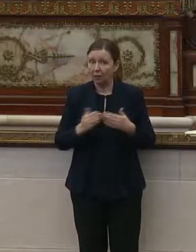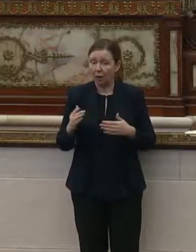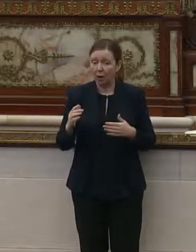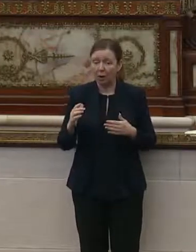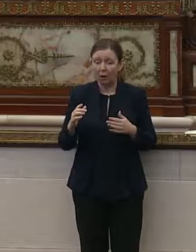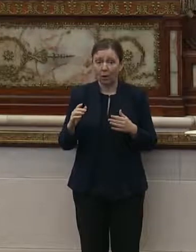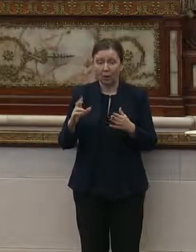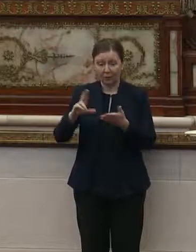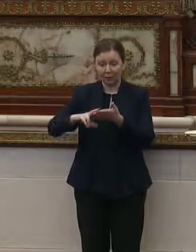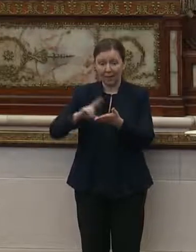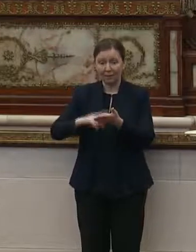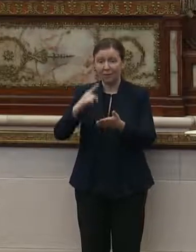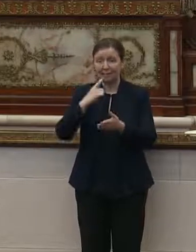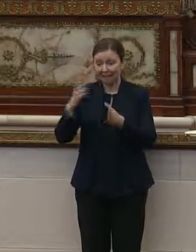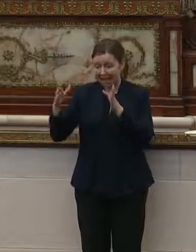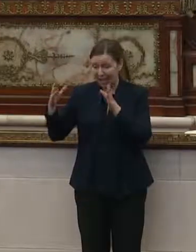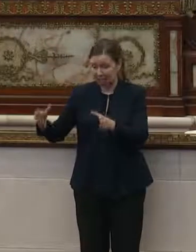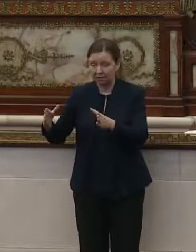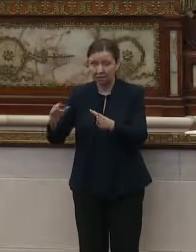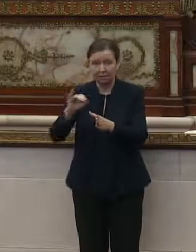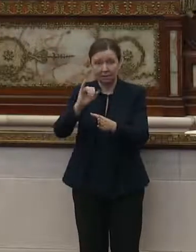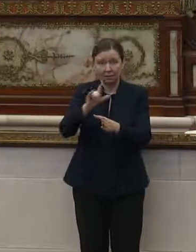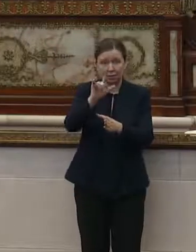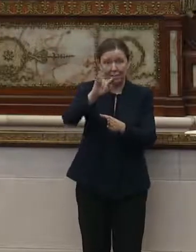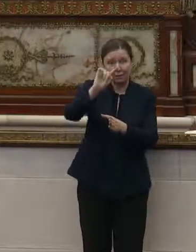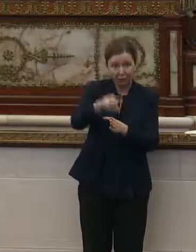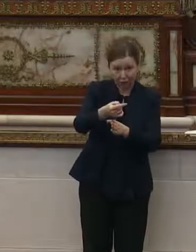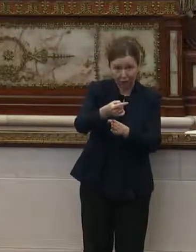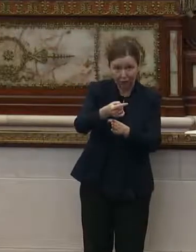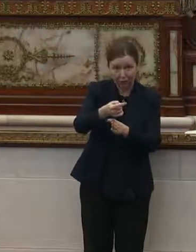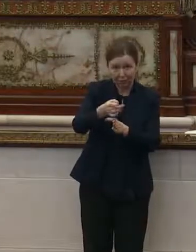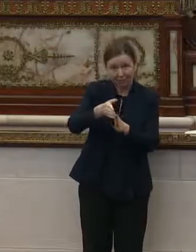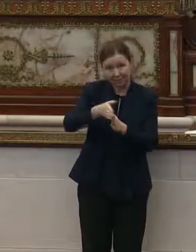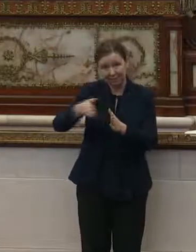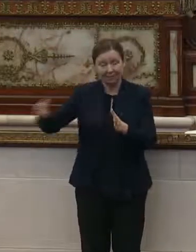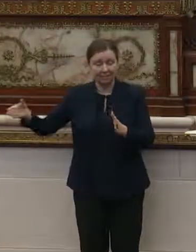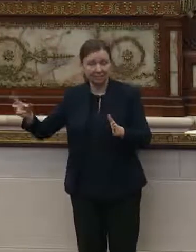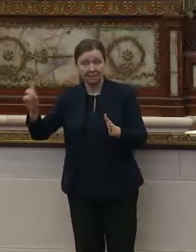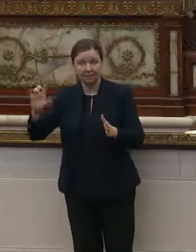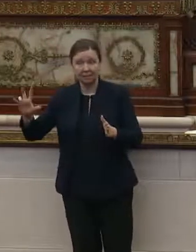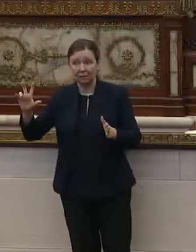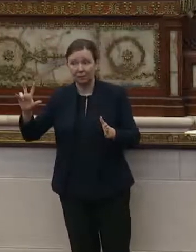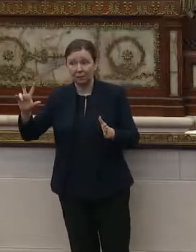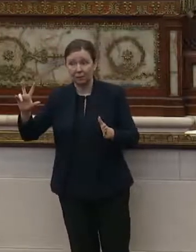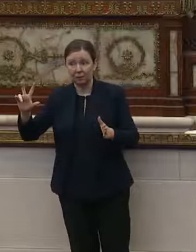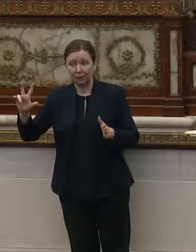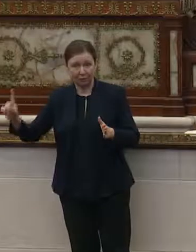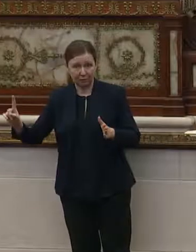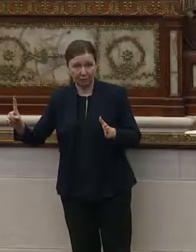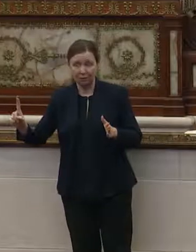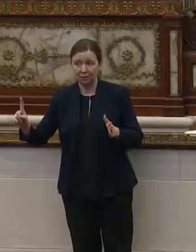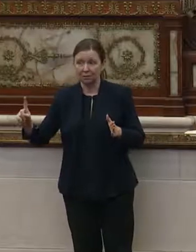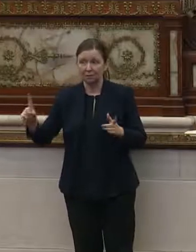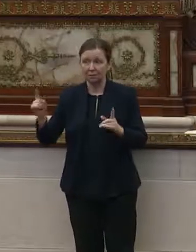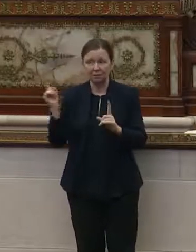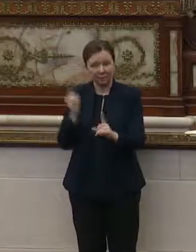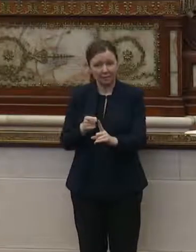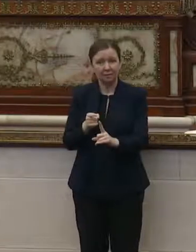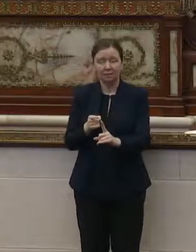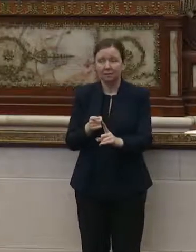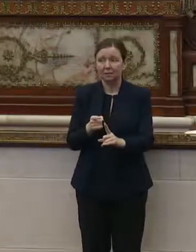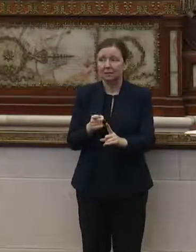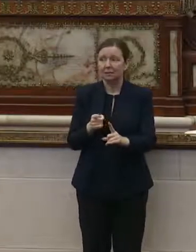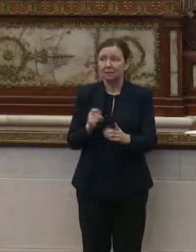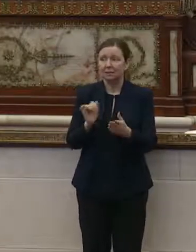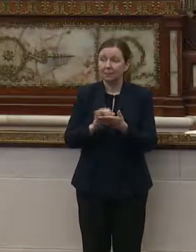terms of the contract stated the testing was slated to begin per their contract July 1st. And I just want to zero down and drill down on this, because